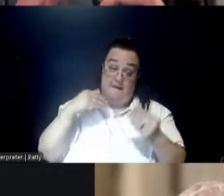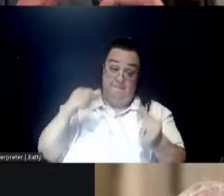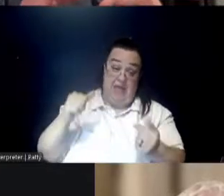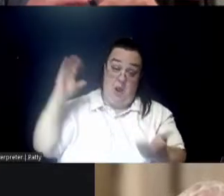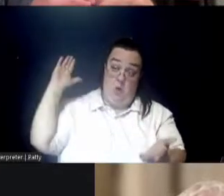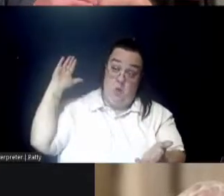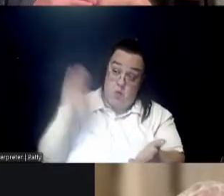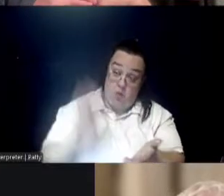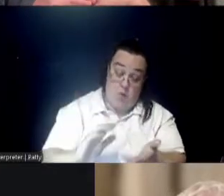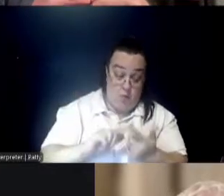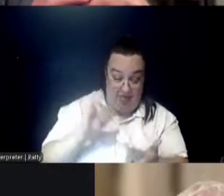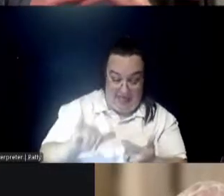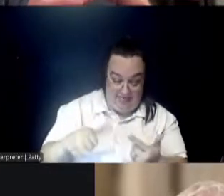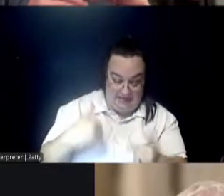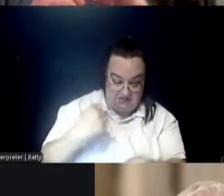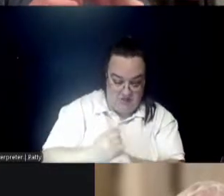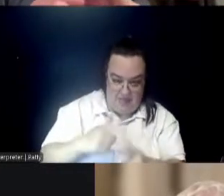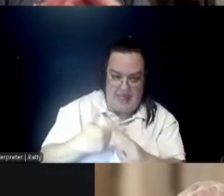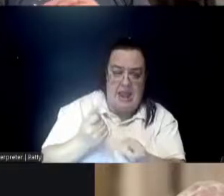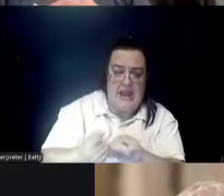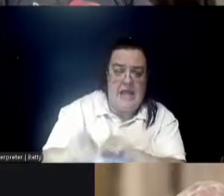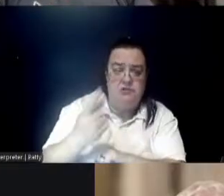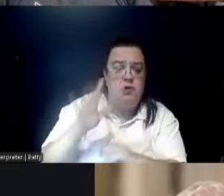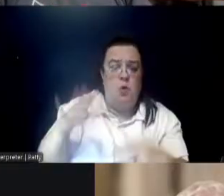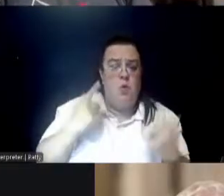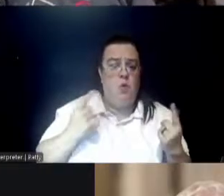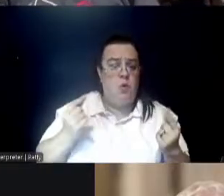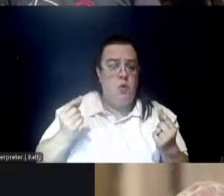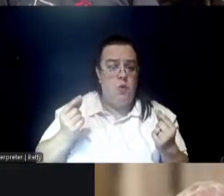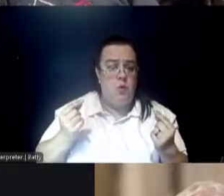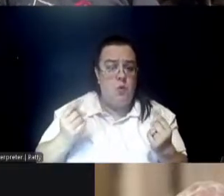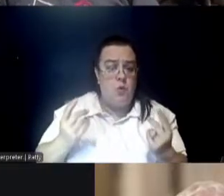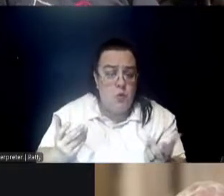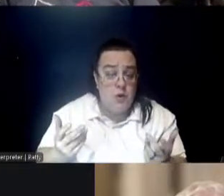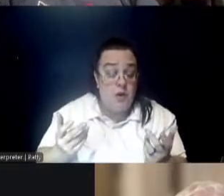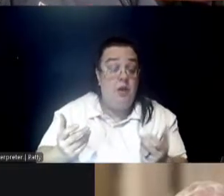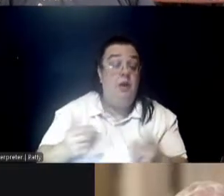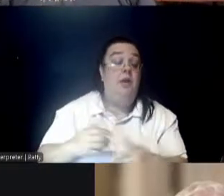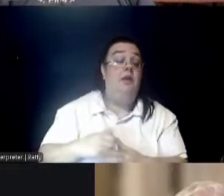year, then what do we do next year? Okay. And then